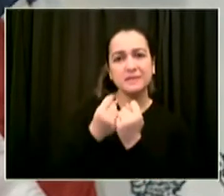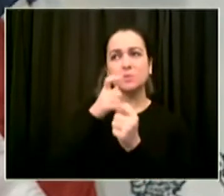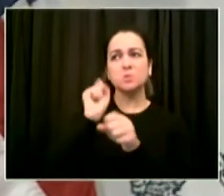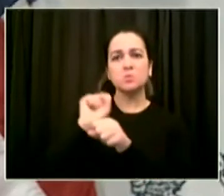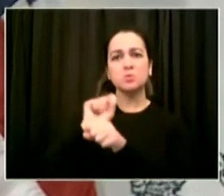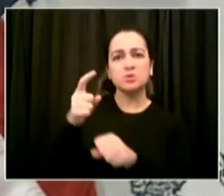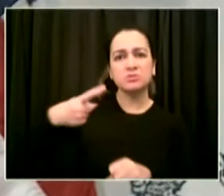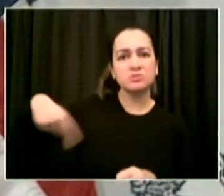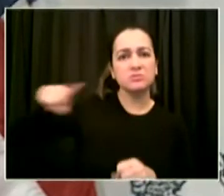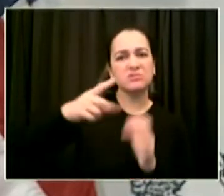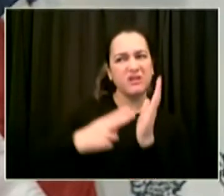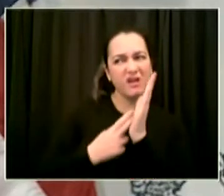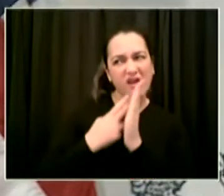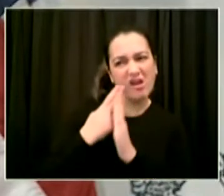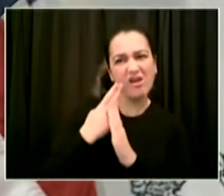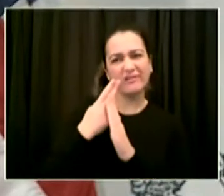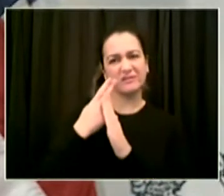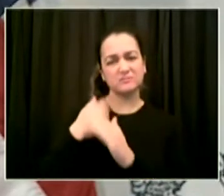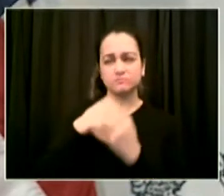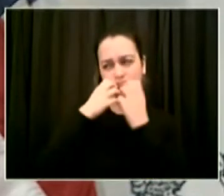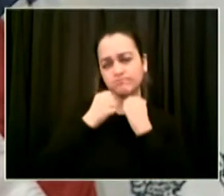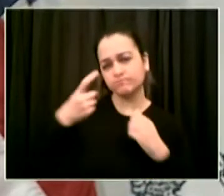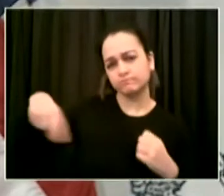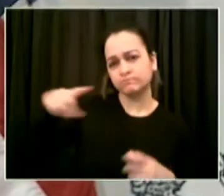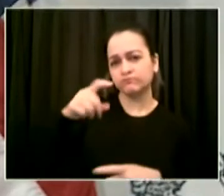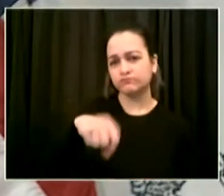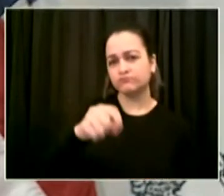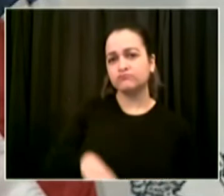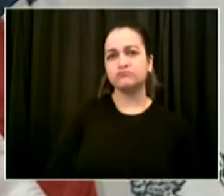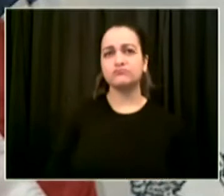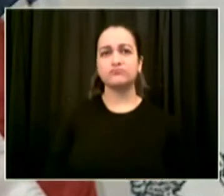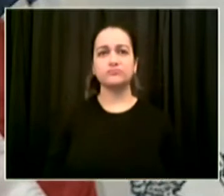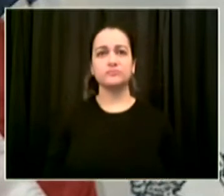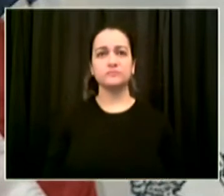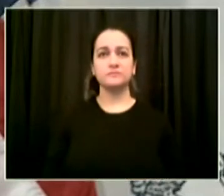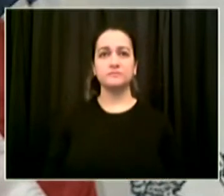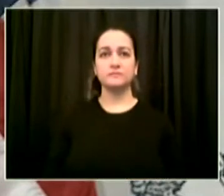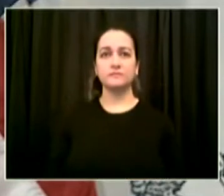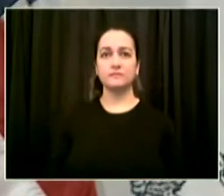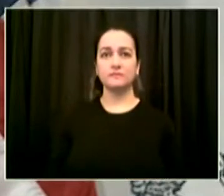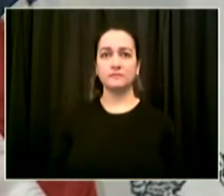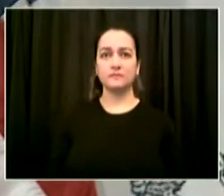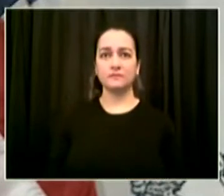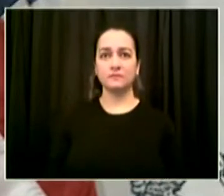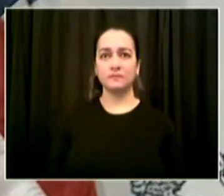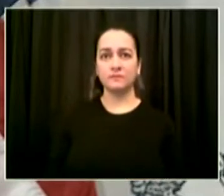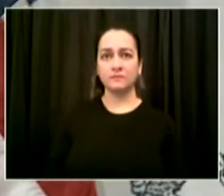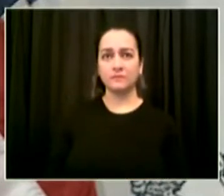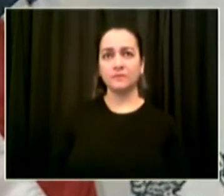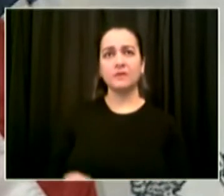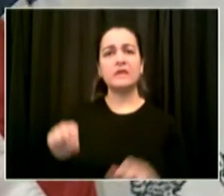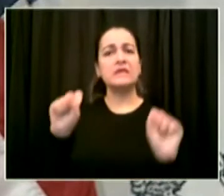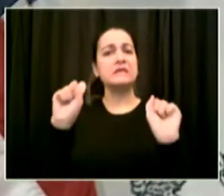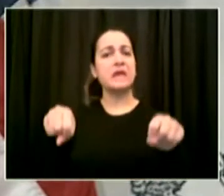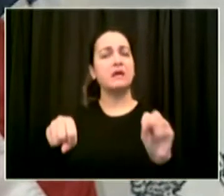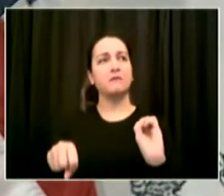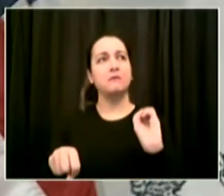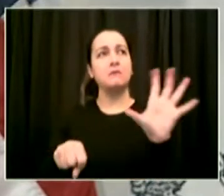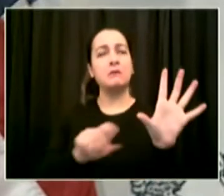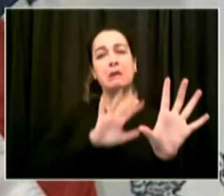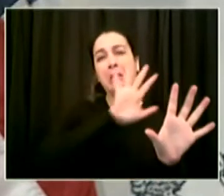be as clear and honest as possible, and I appreciate that. I think that's the way we all have to understand